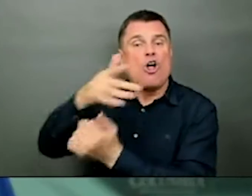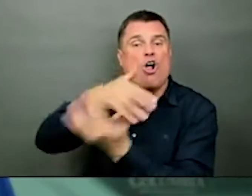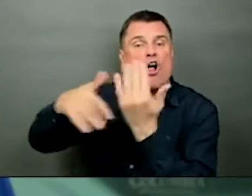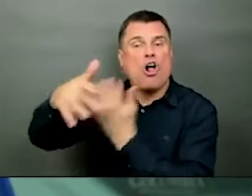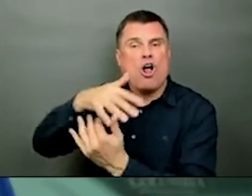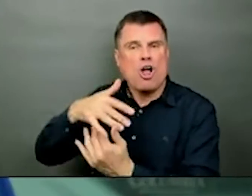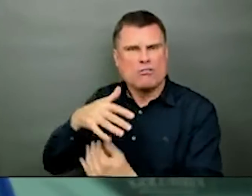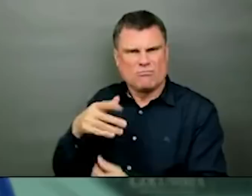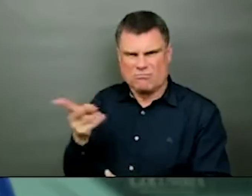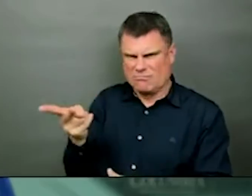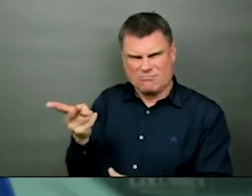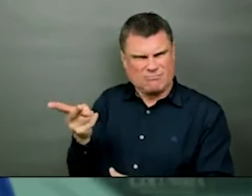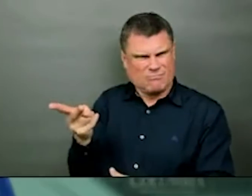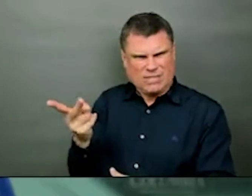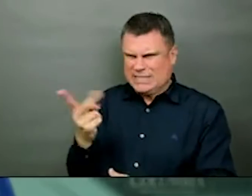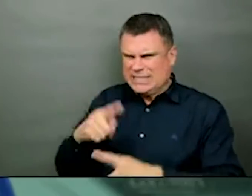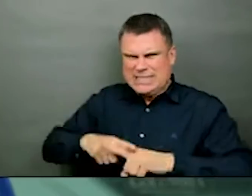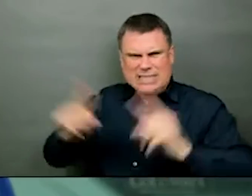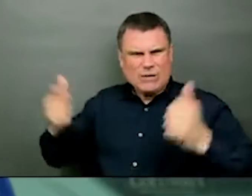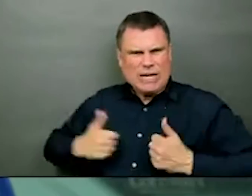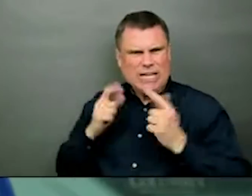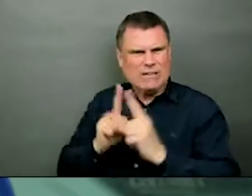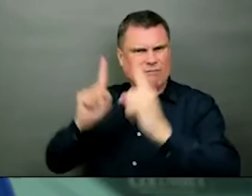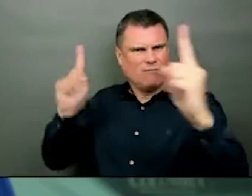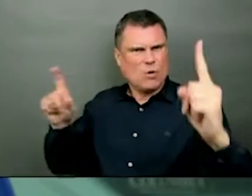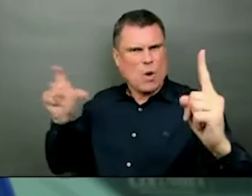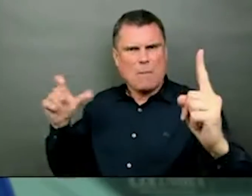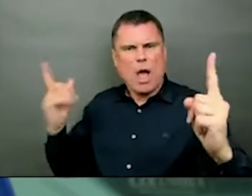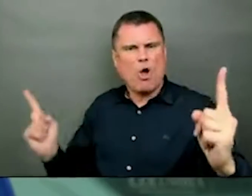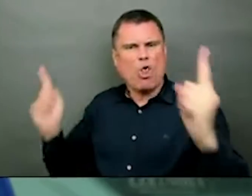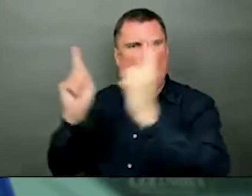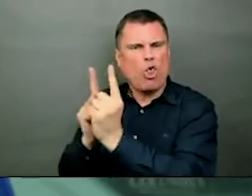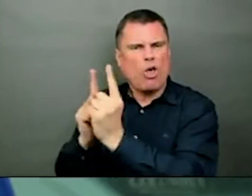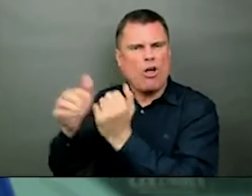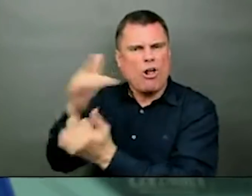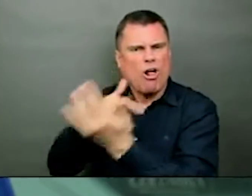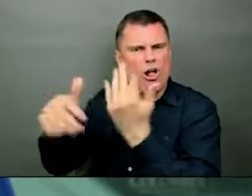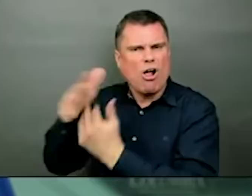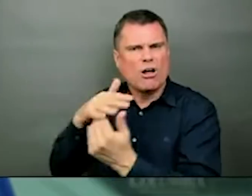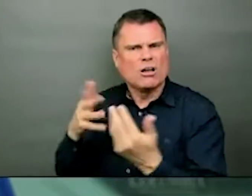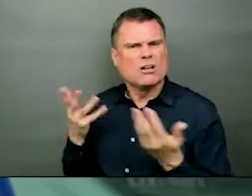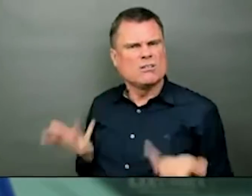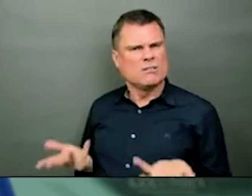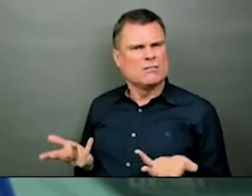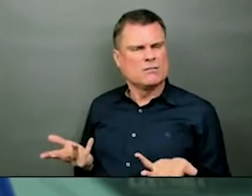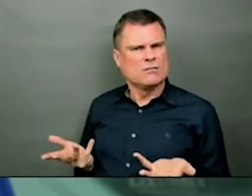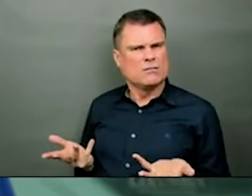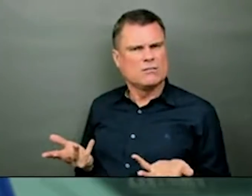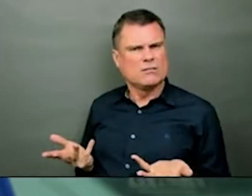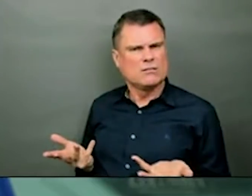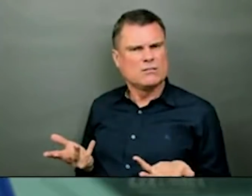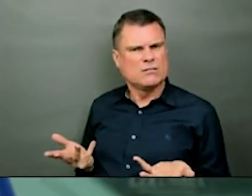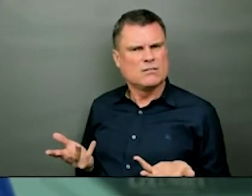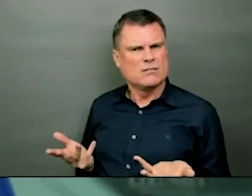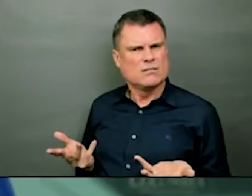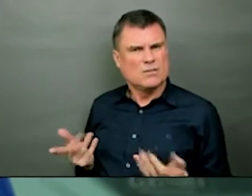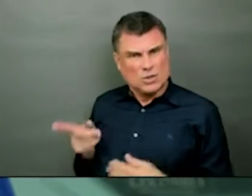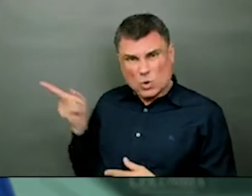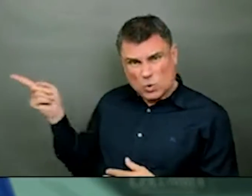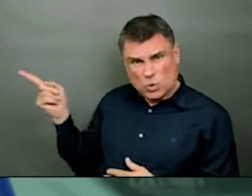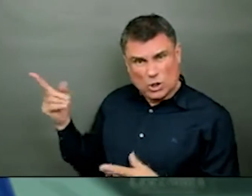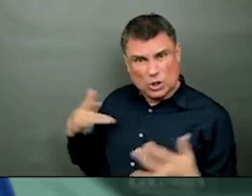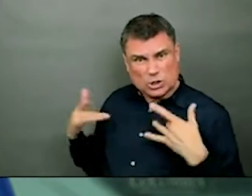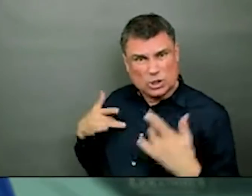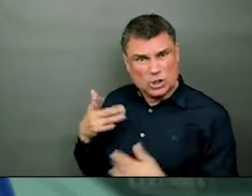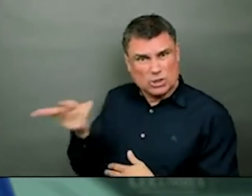here around ongoing restrictions? And do you worry that seeing something like this could lead people to say, well, I'm just going